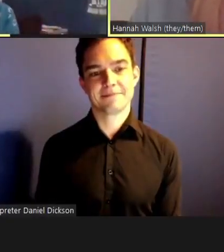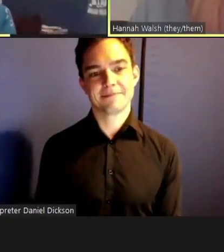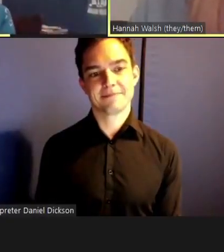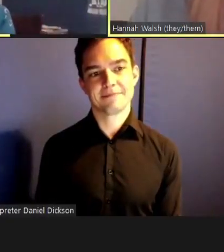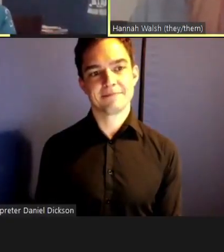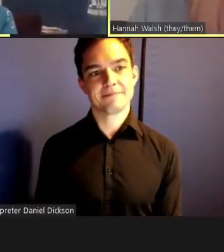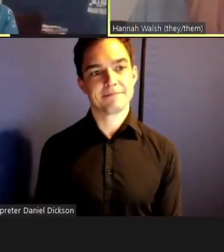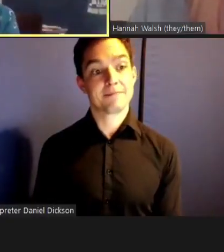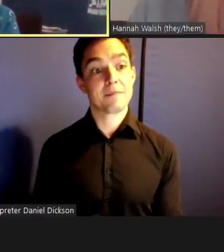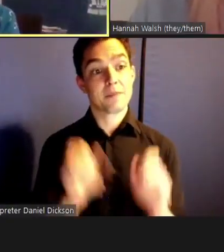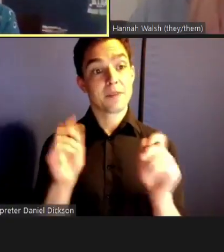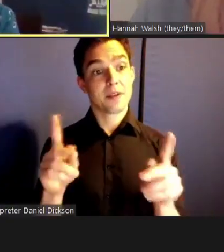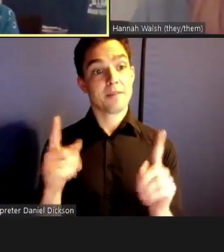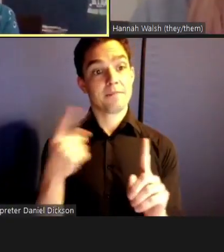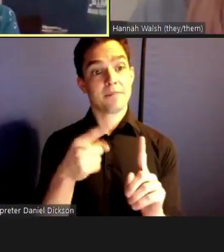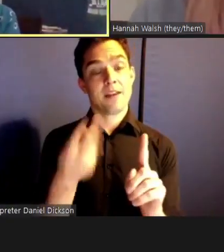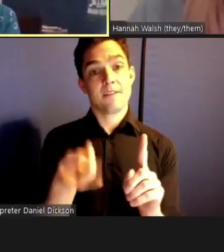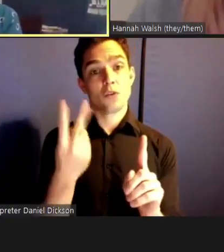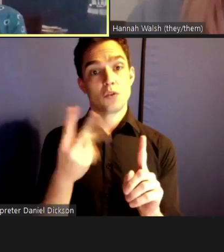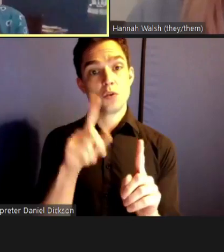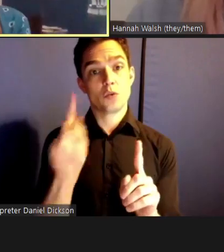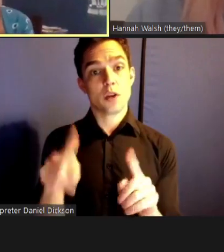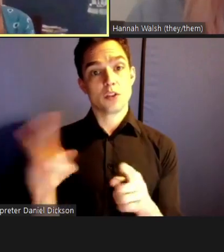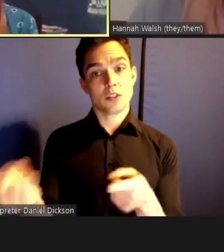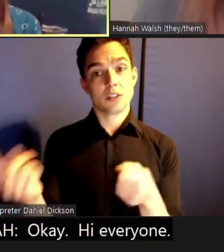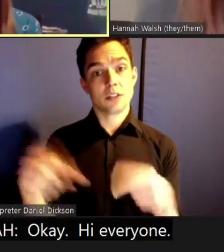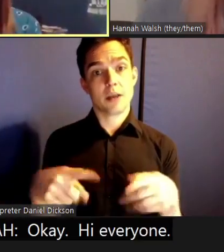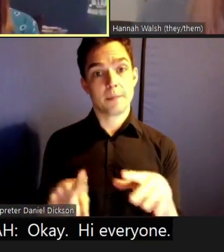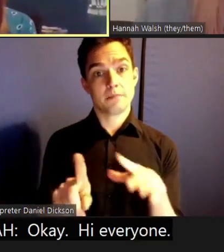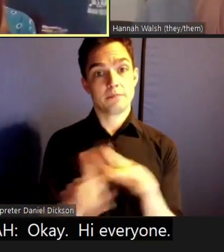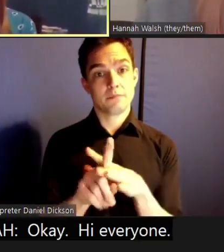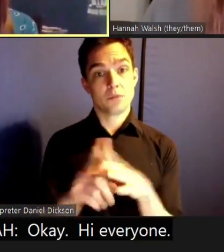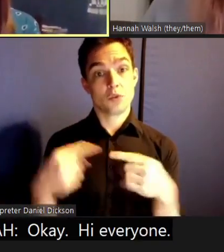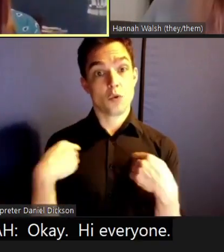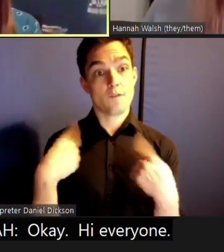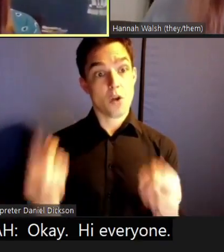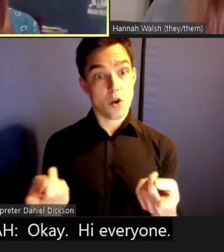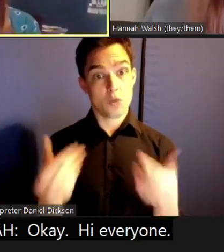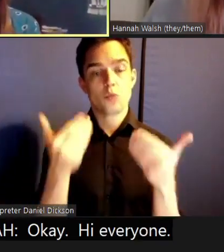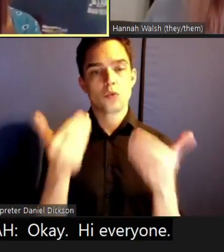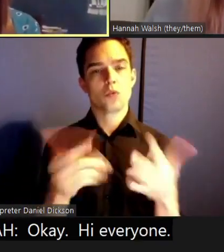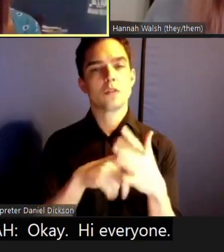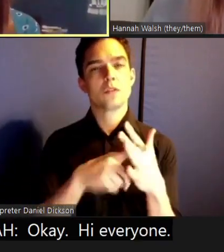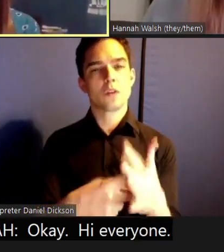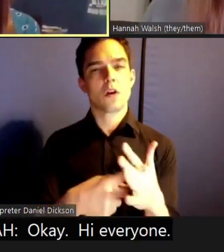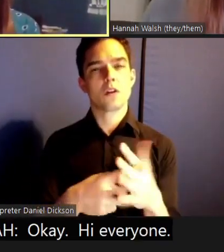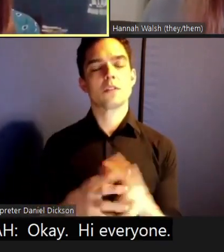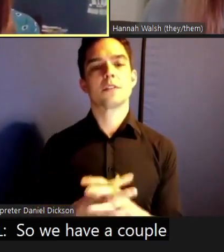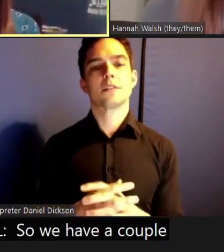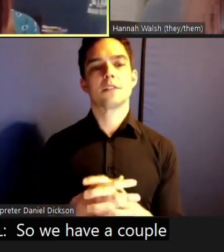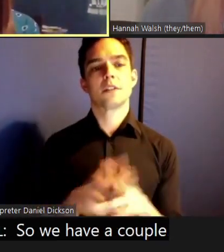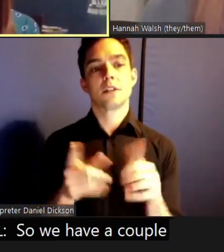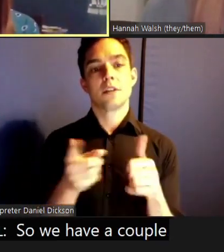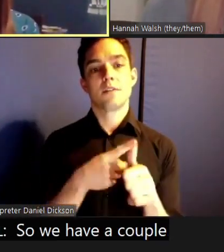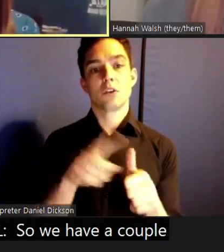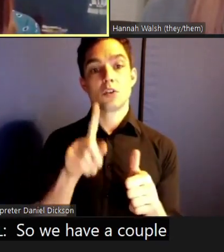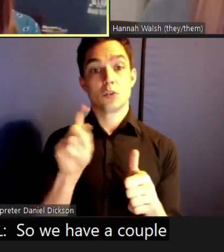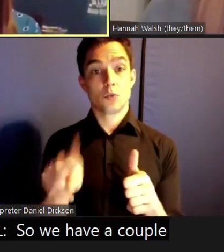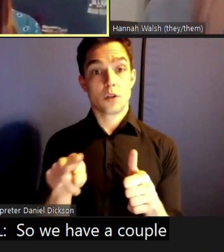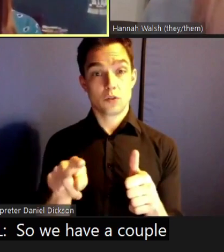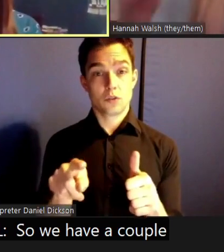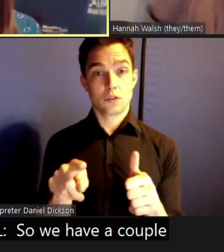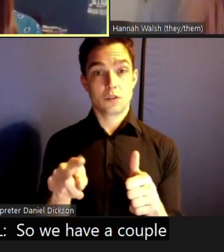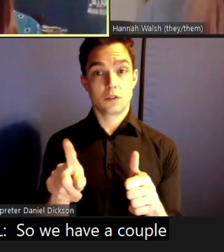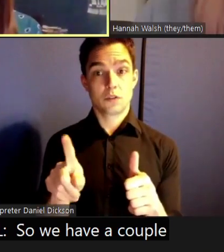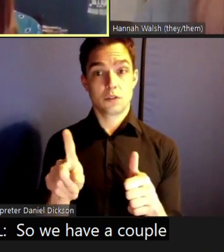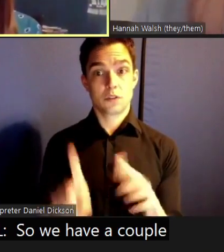Okay, so we have a couple questions that have come in so far. So let's get started. One question that came